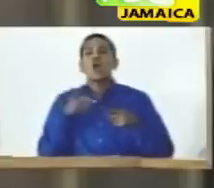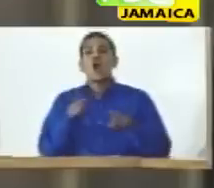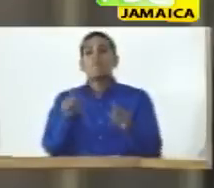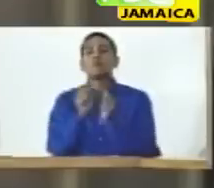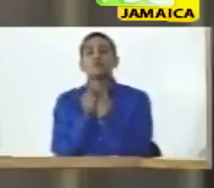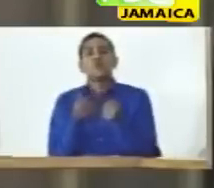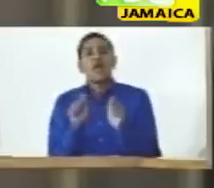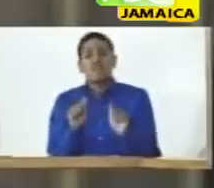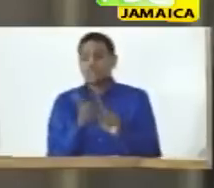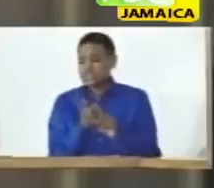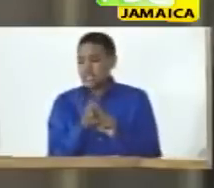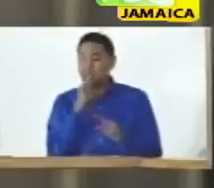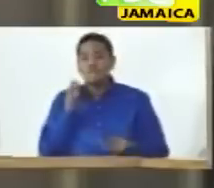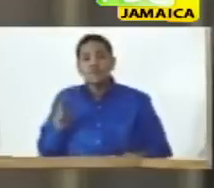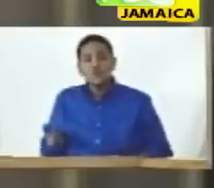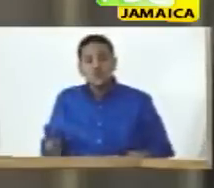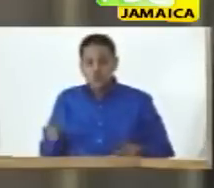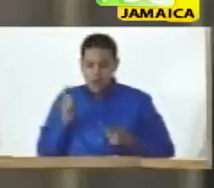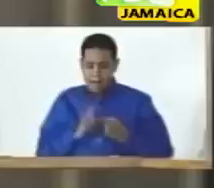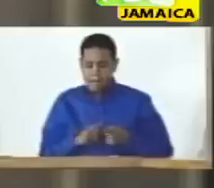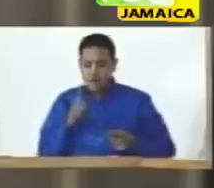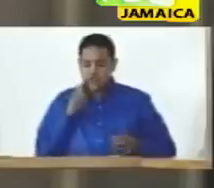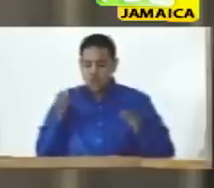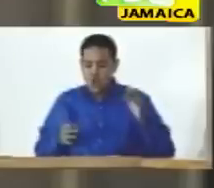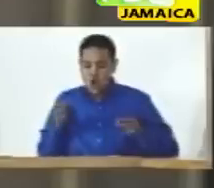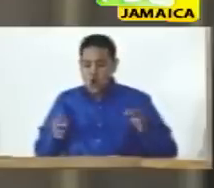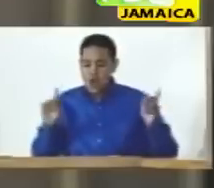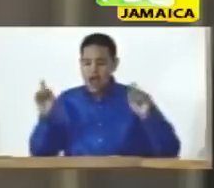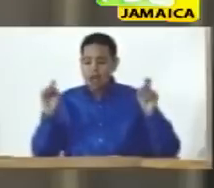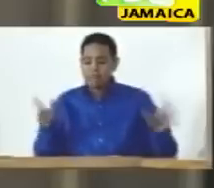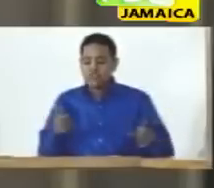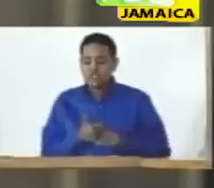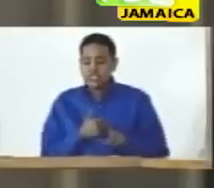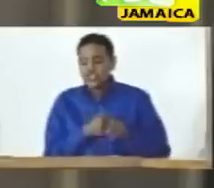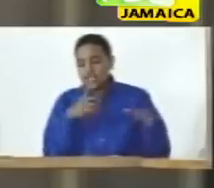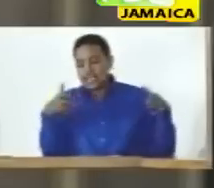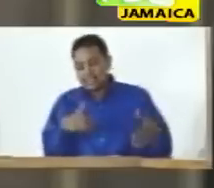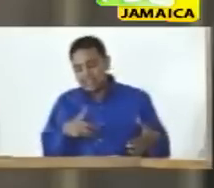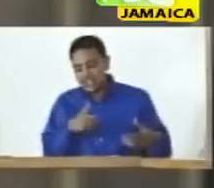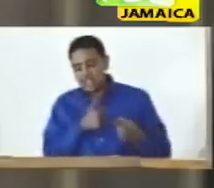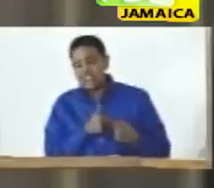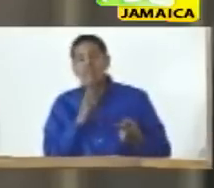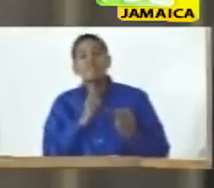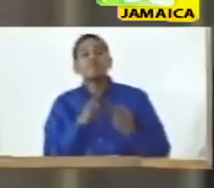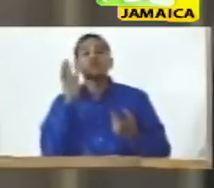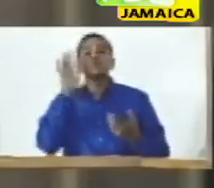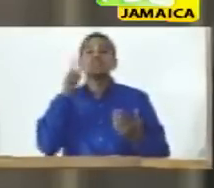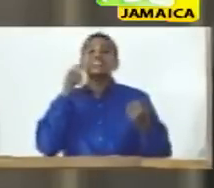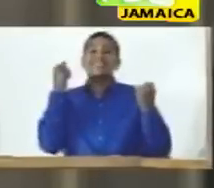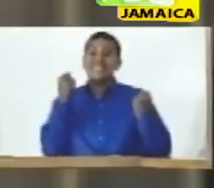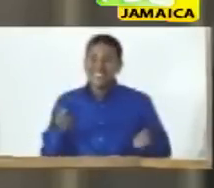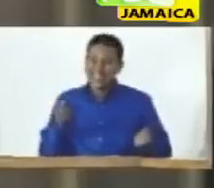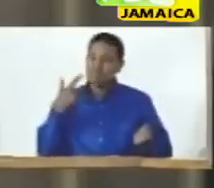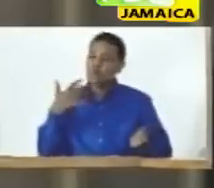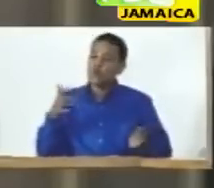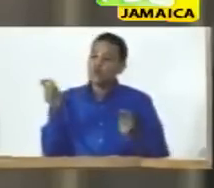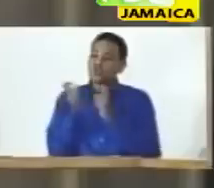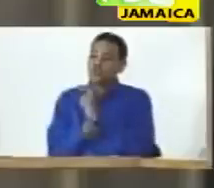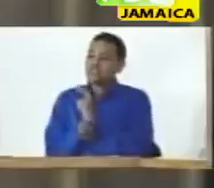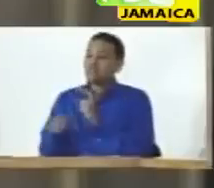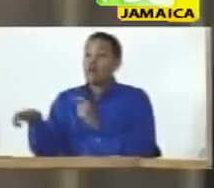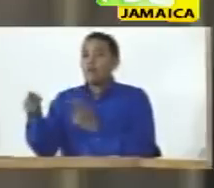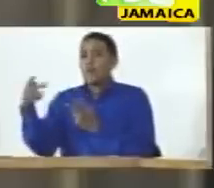efforts of the Judiciary and the Court Administration Division and will significantly transform the